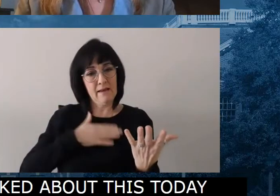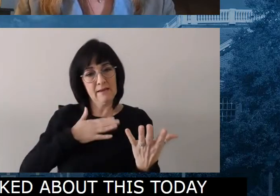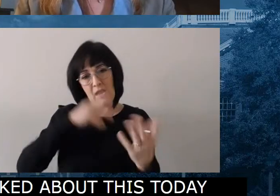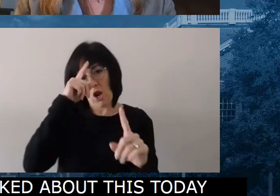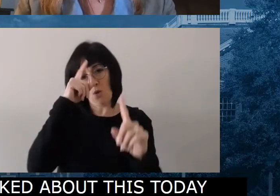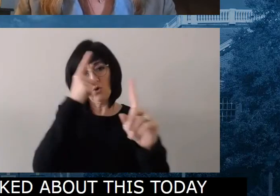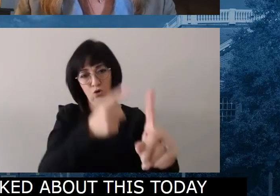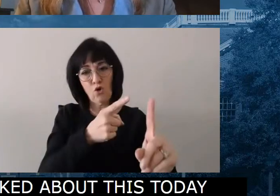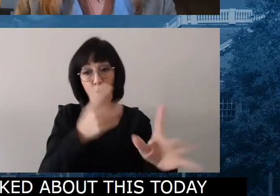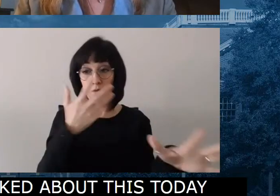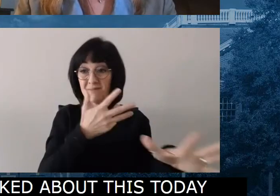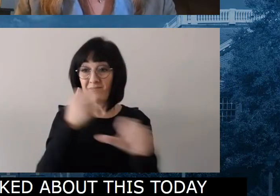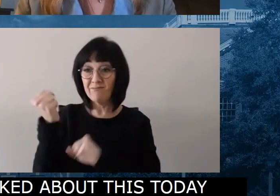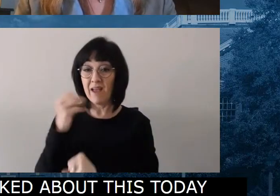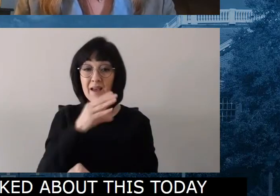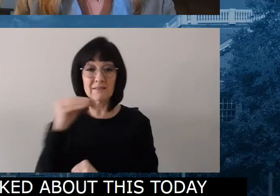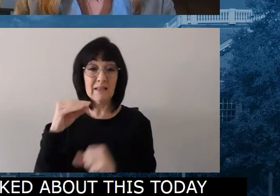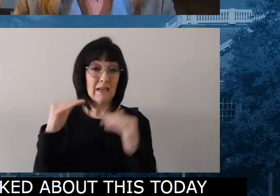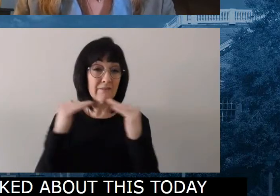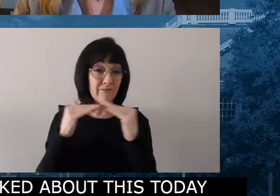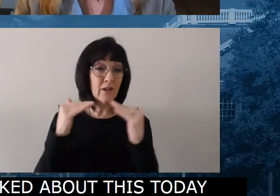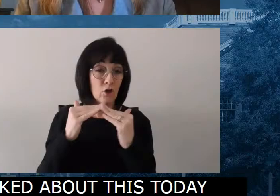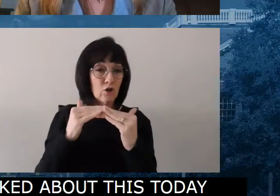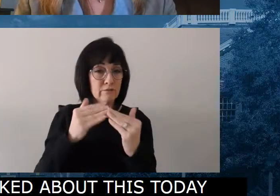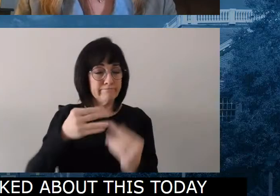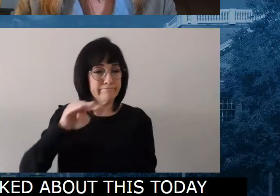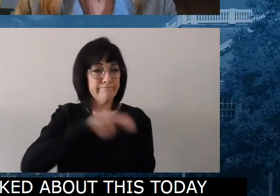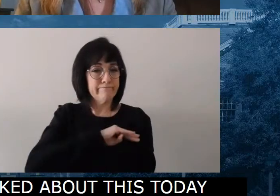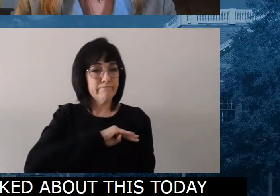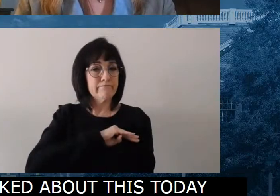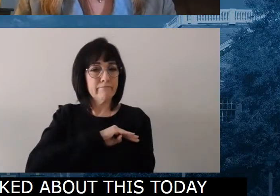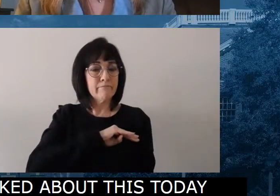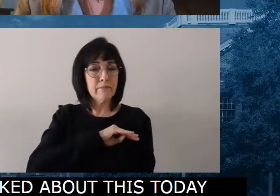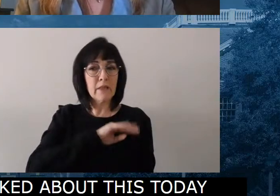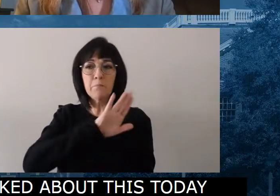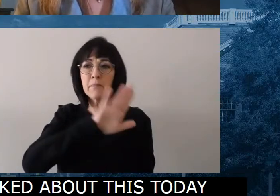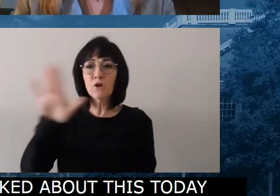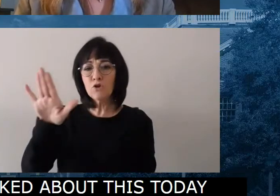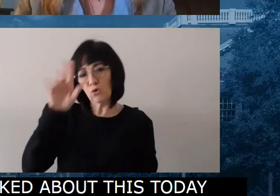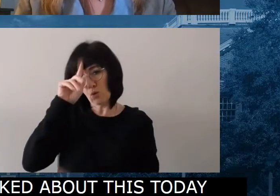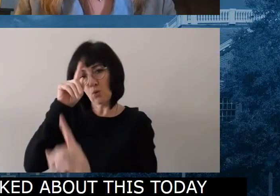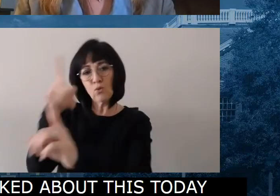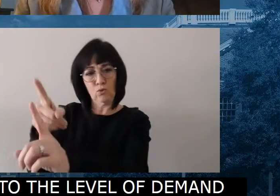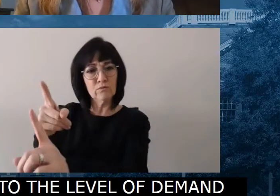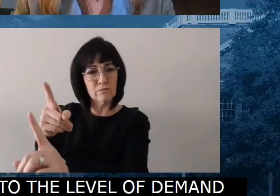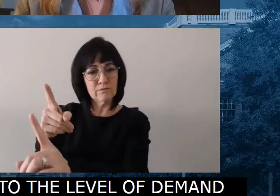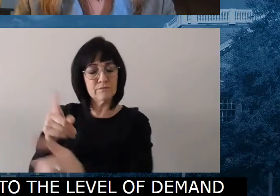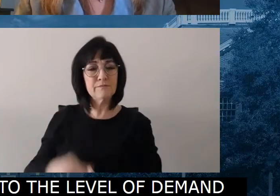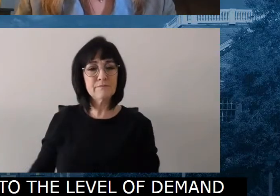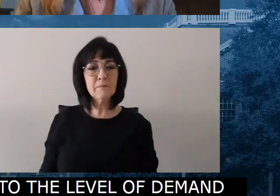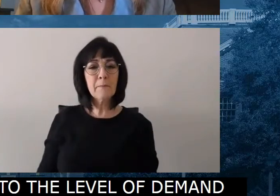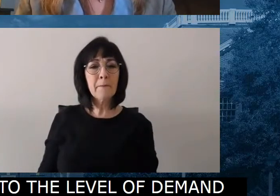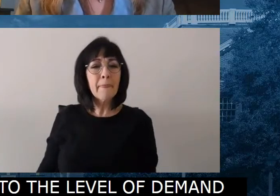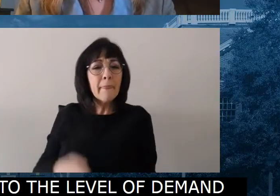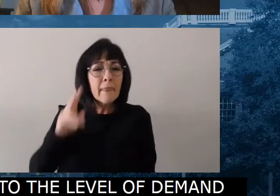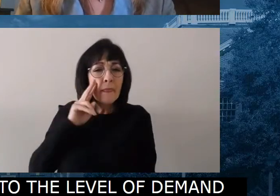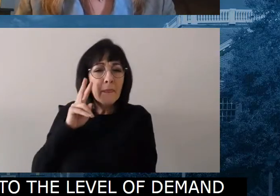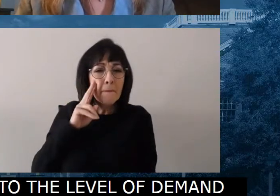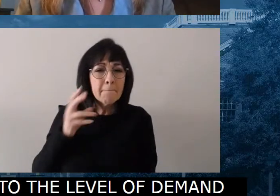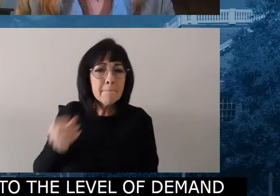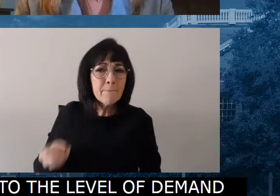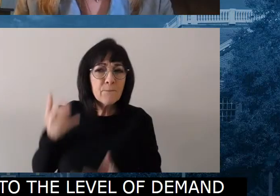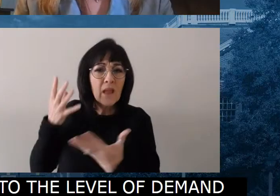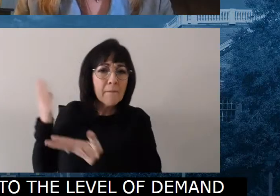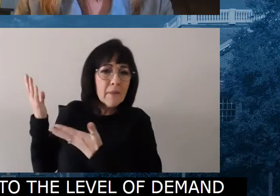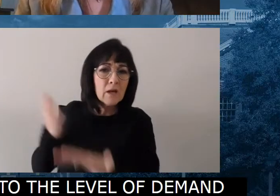fast and fair, meeting those objectives as the allocation of vaccines, the supply